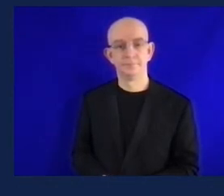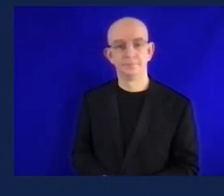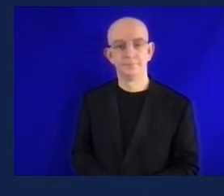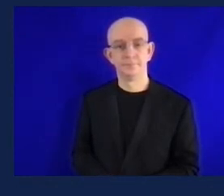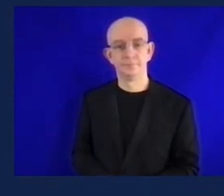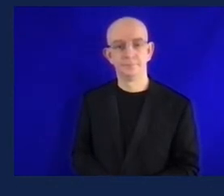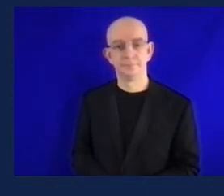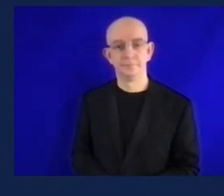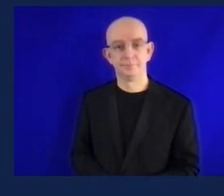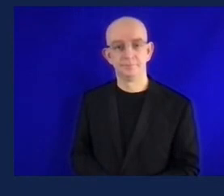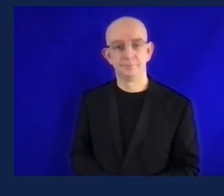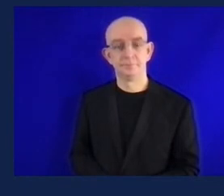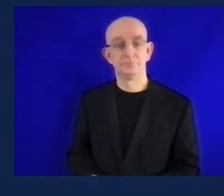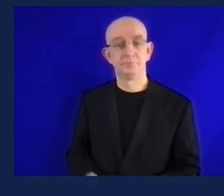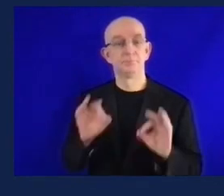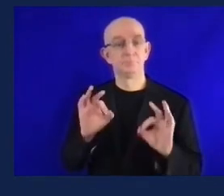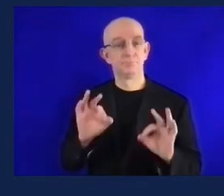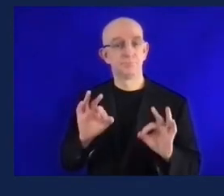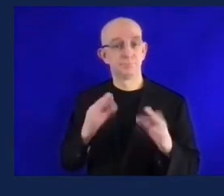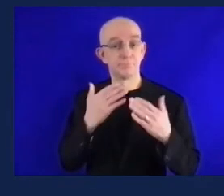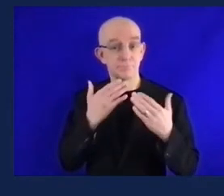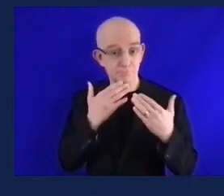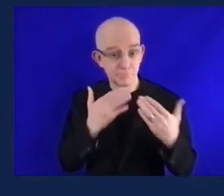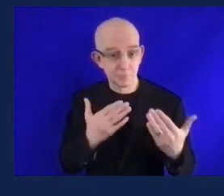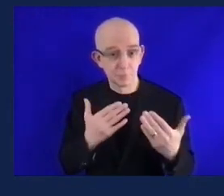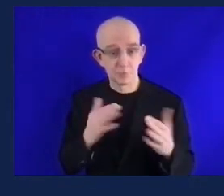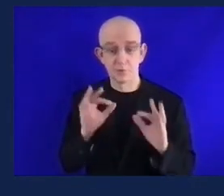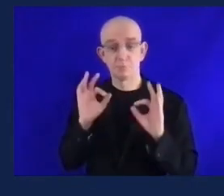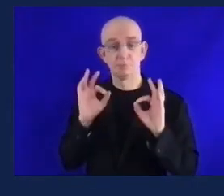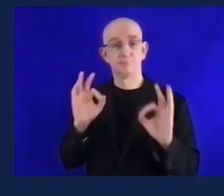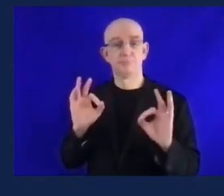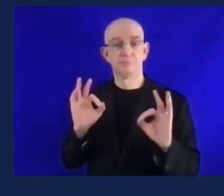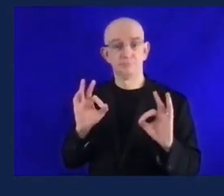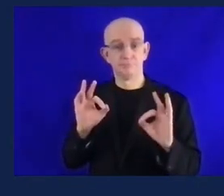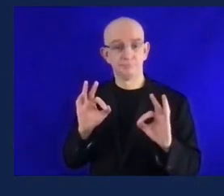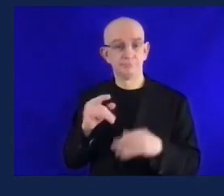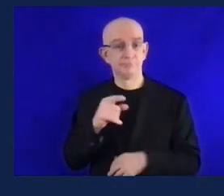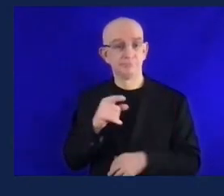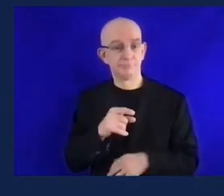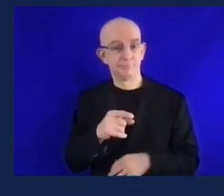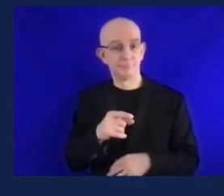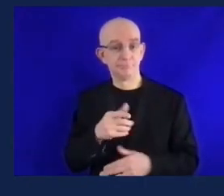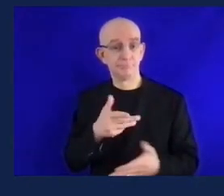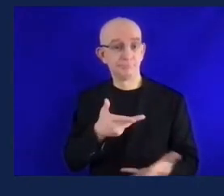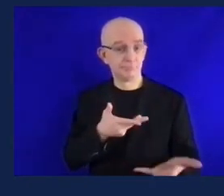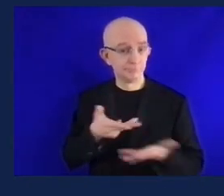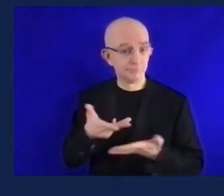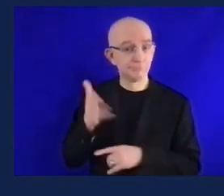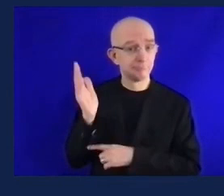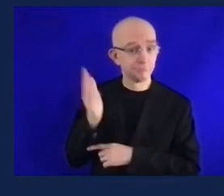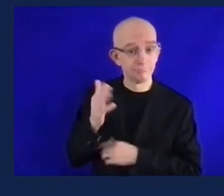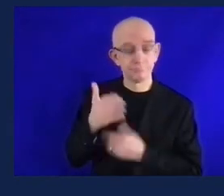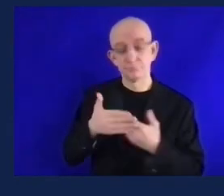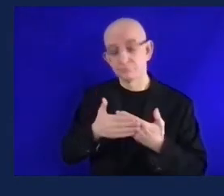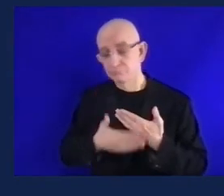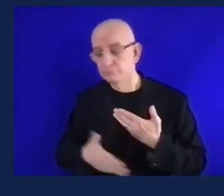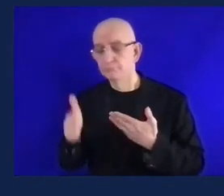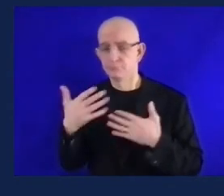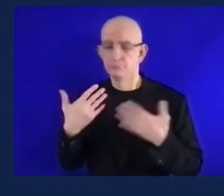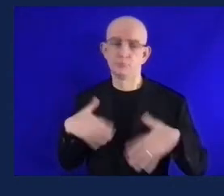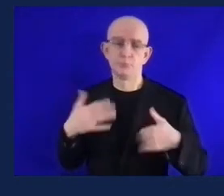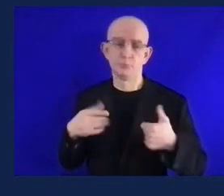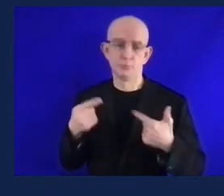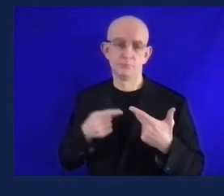and keep moving. And I think as we see this really exciting period of development in women's football, we'll all be following with a lot of interest to